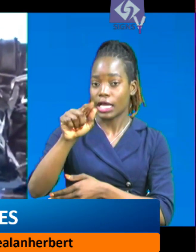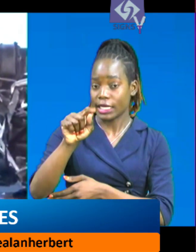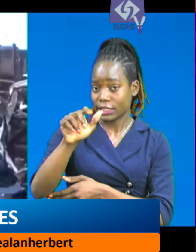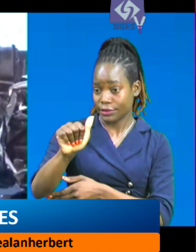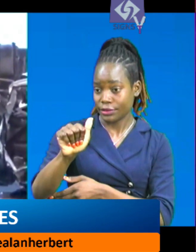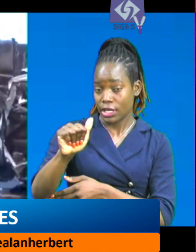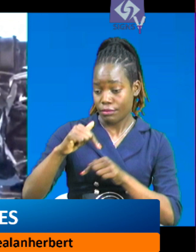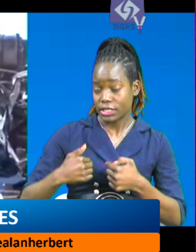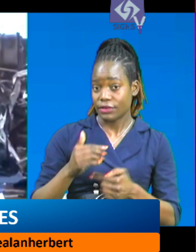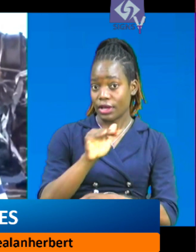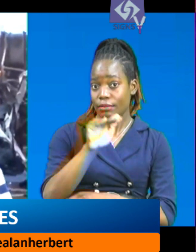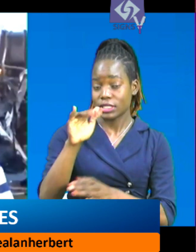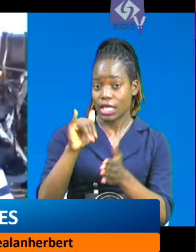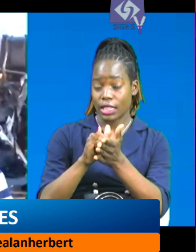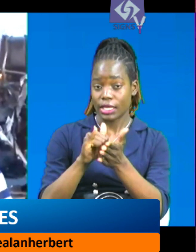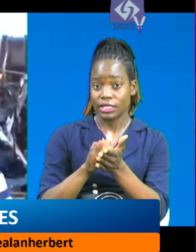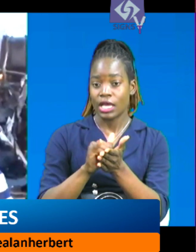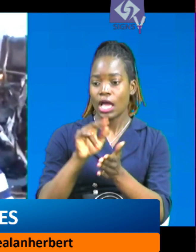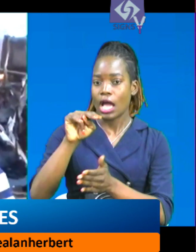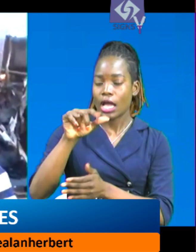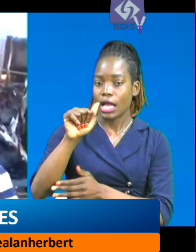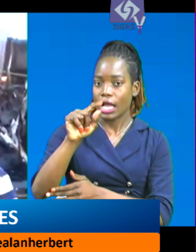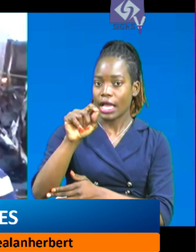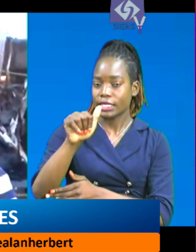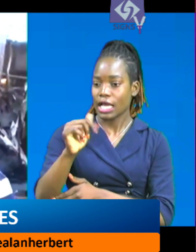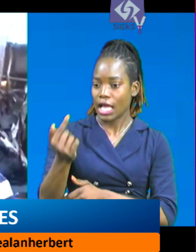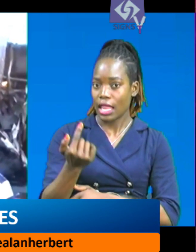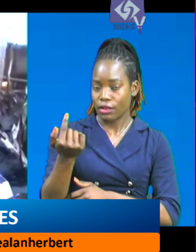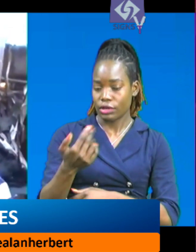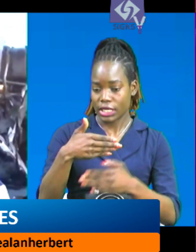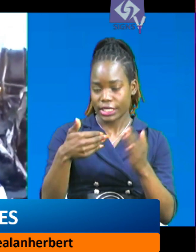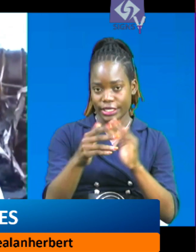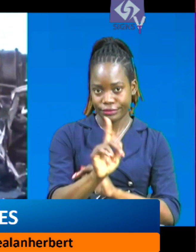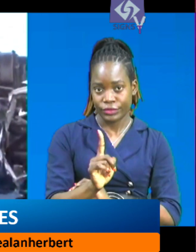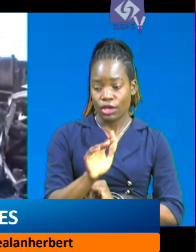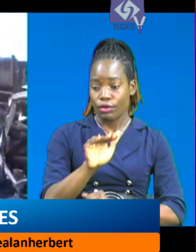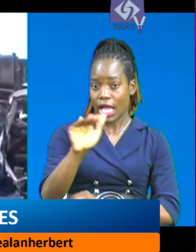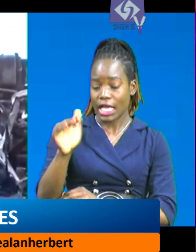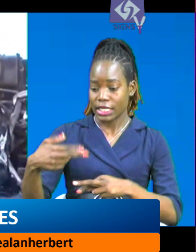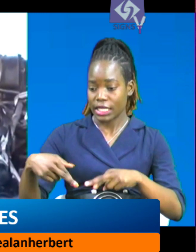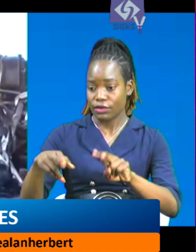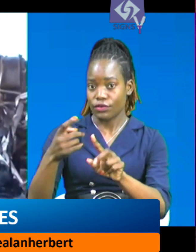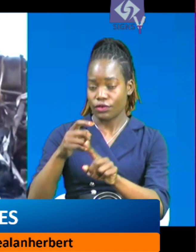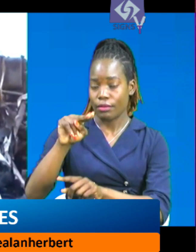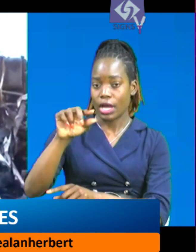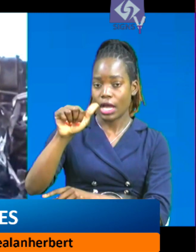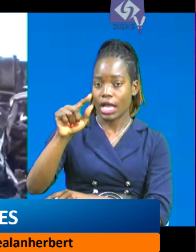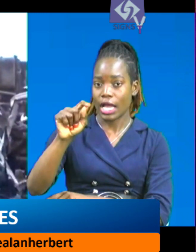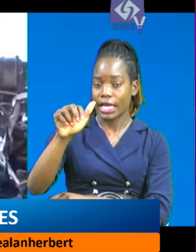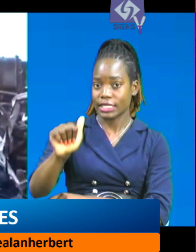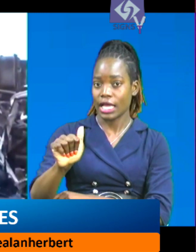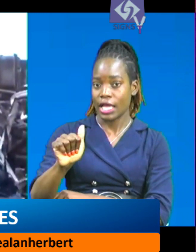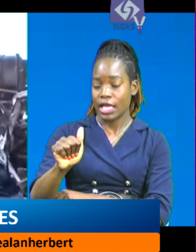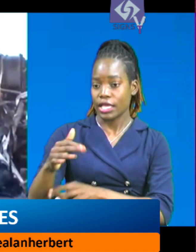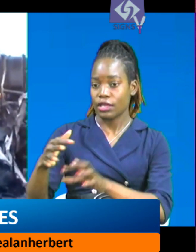ningeomba kwamba isiwe ikawa tu Ngata peke yake ambayo inatengenezwa. Tunaomba kwamba hii njia yote kutoka hapa Ngata mpaka pale ishikane na